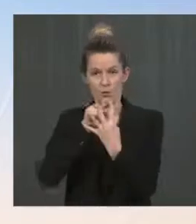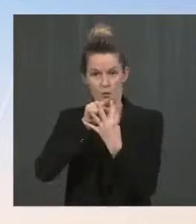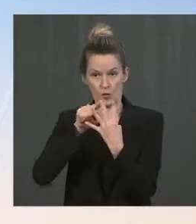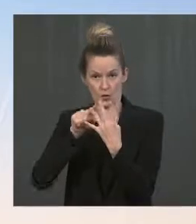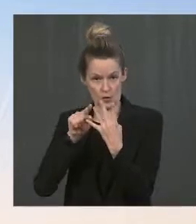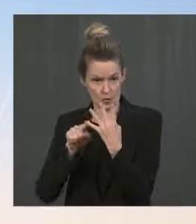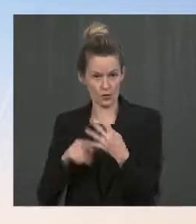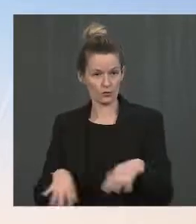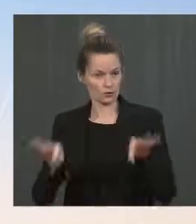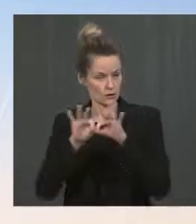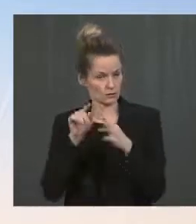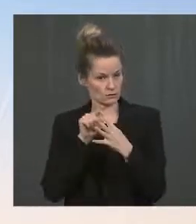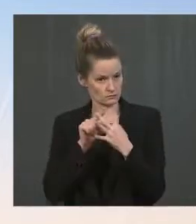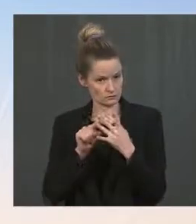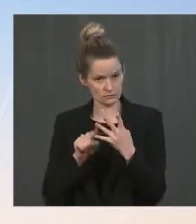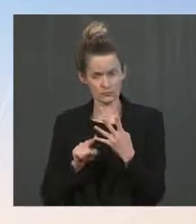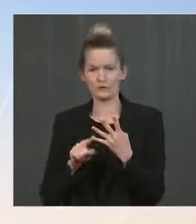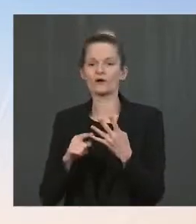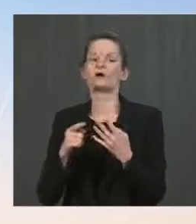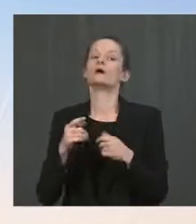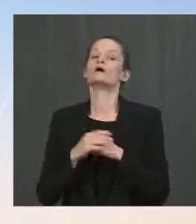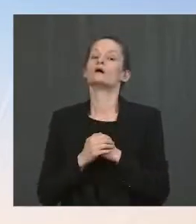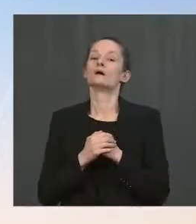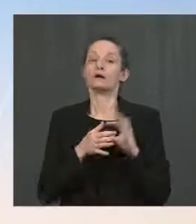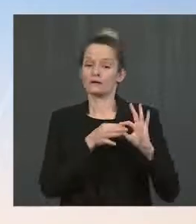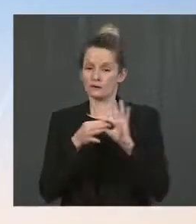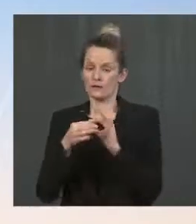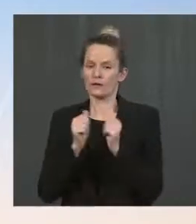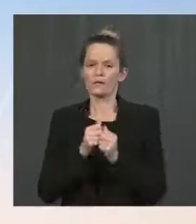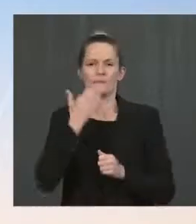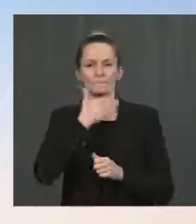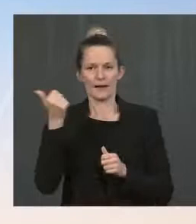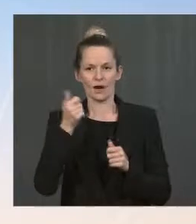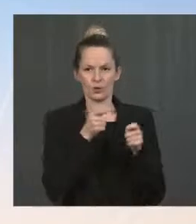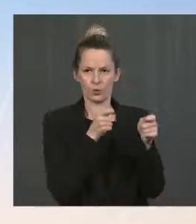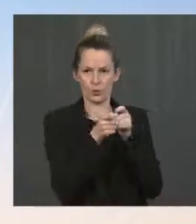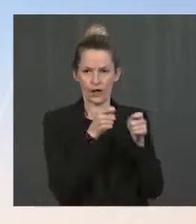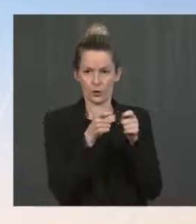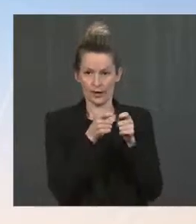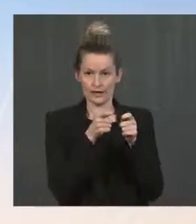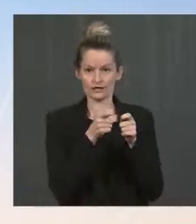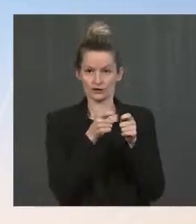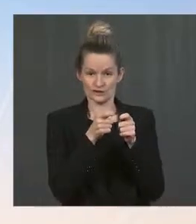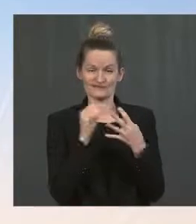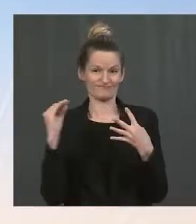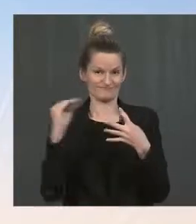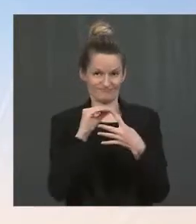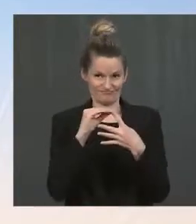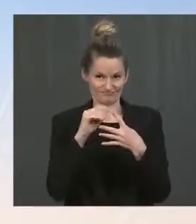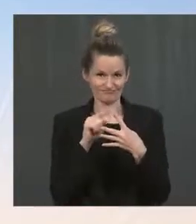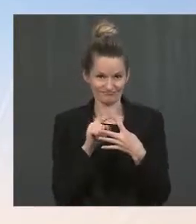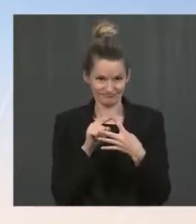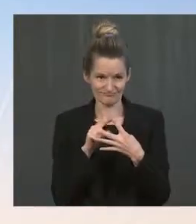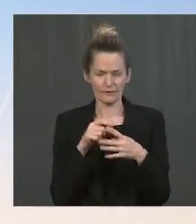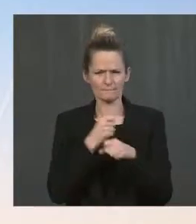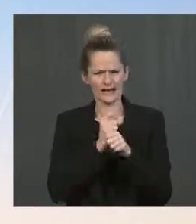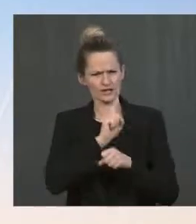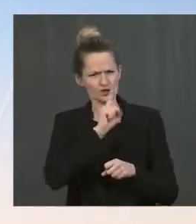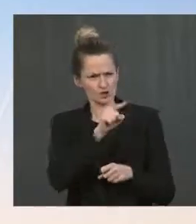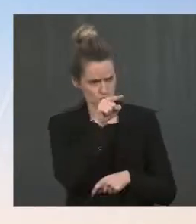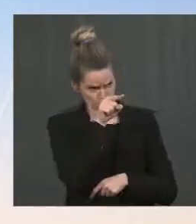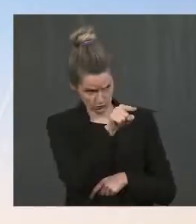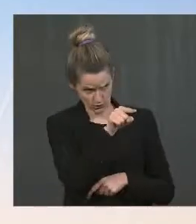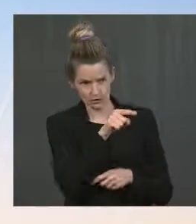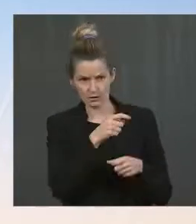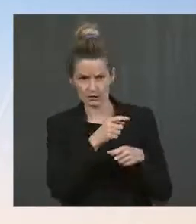that we have, our Packers and Stockyards Act, to make sure that we are identifying and holding people accountable for unfair and discriminatory